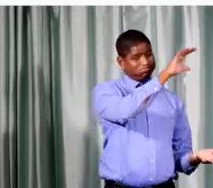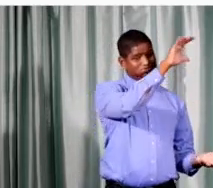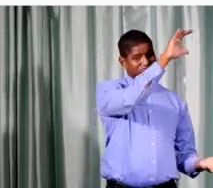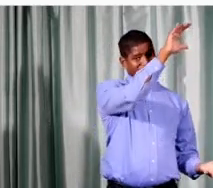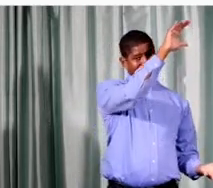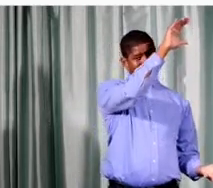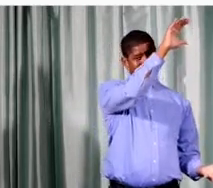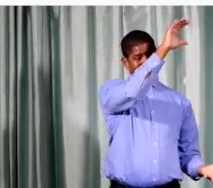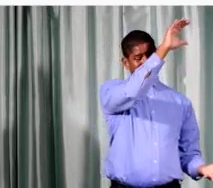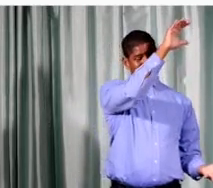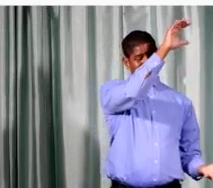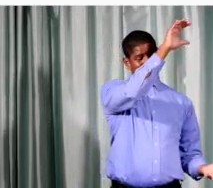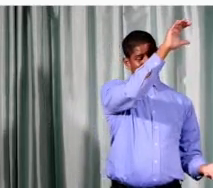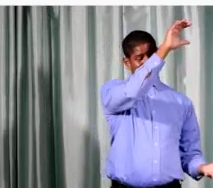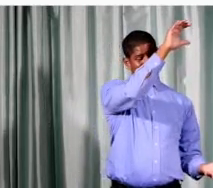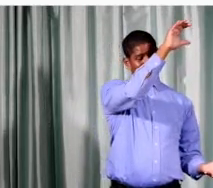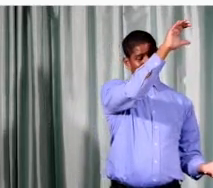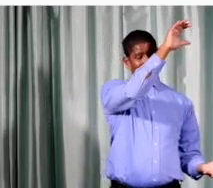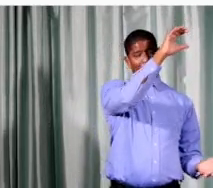end.